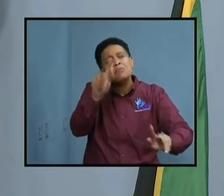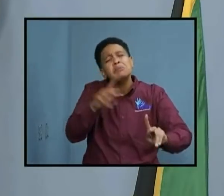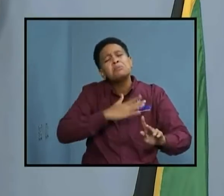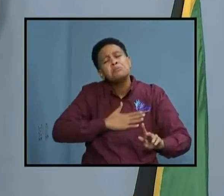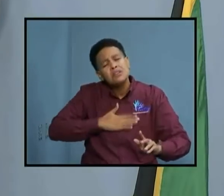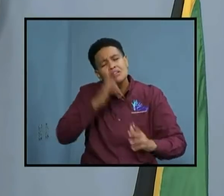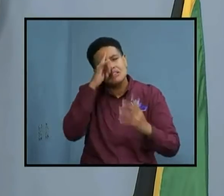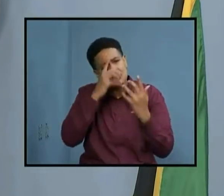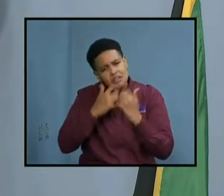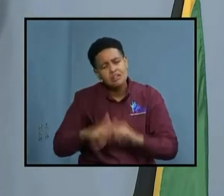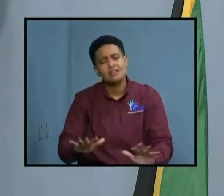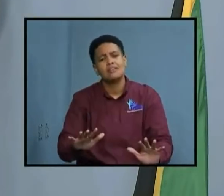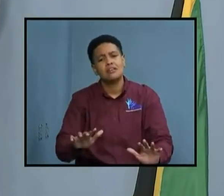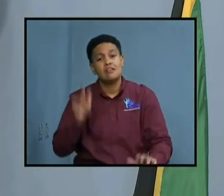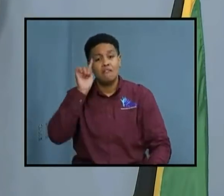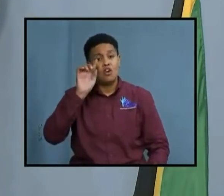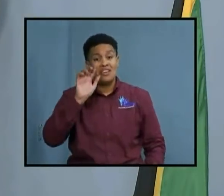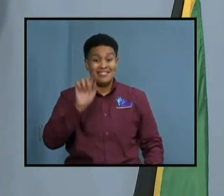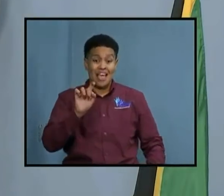terms of testing, we have done